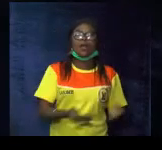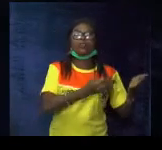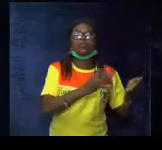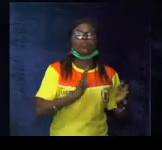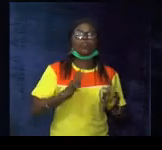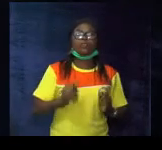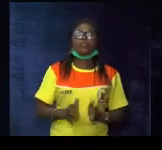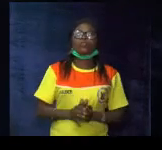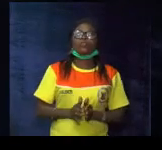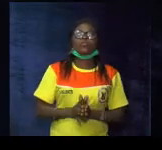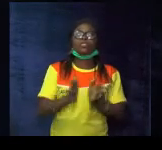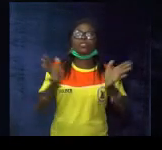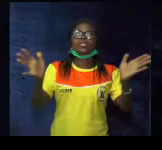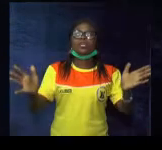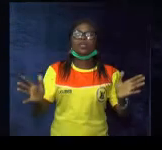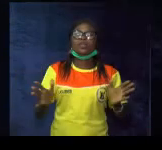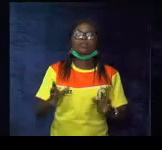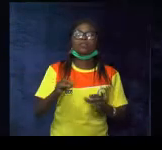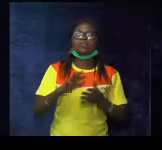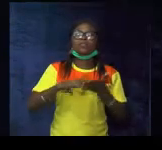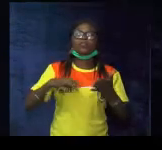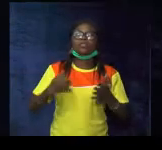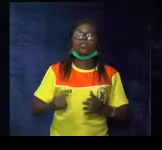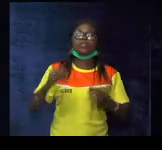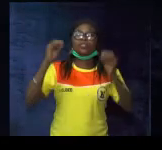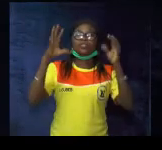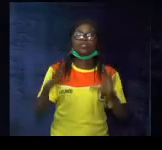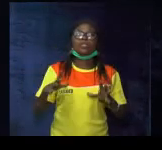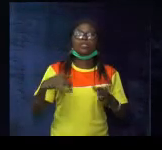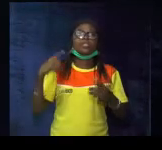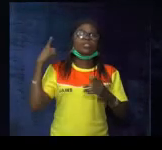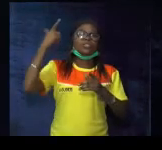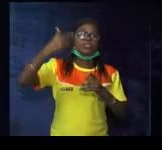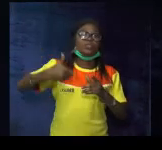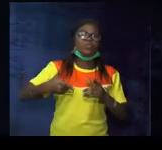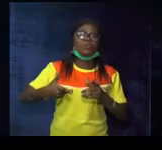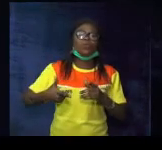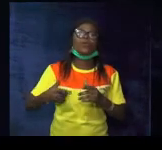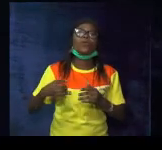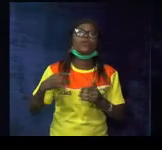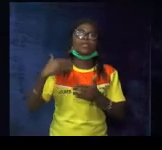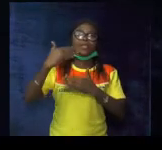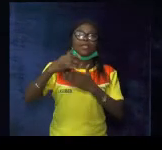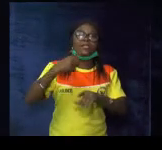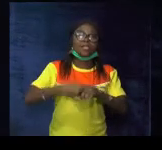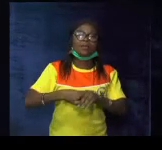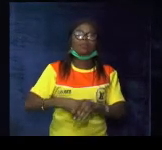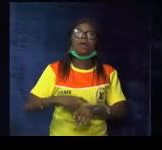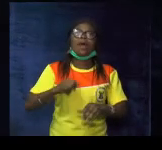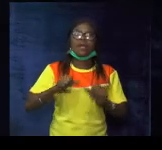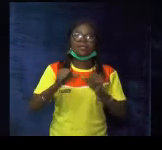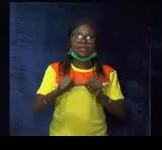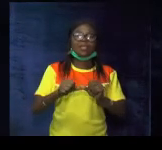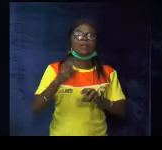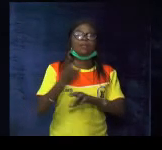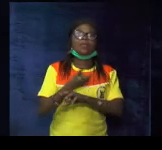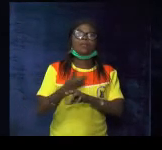for the general studies lesson. Till I come your way, next lesson, Remain wonderful mathematicians.